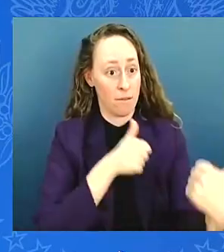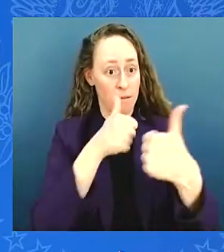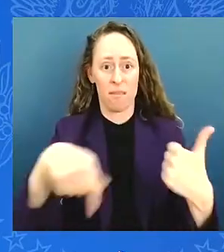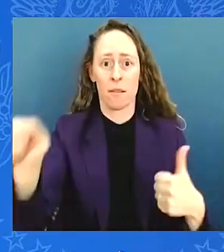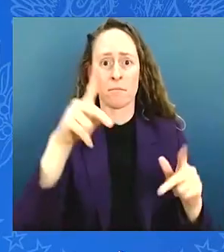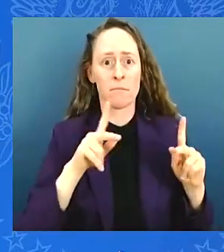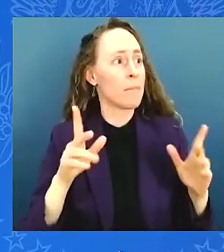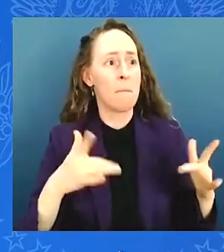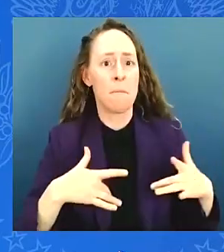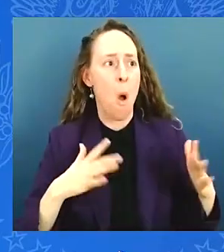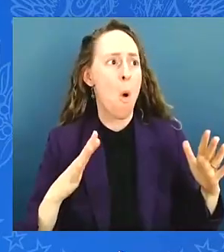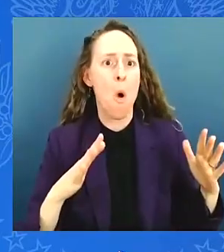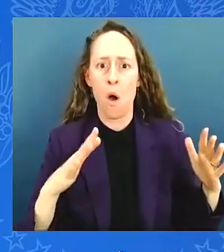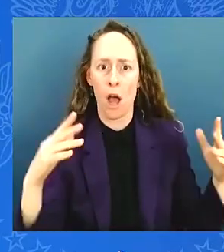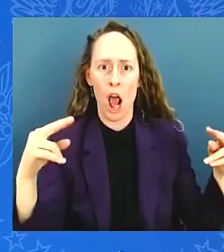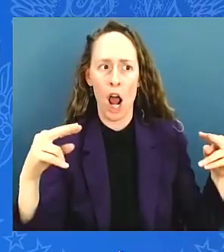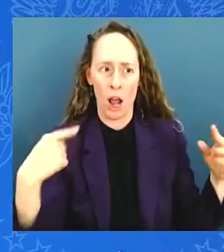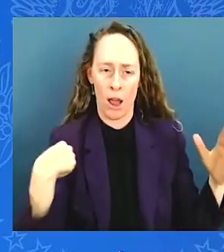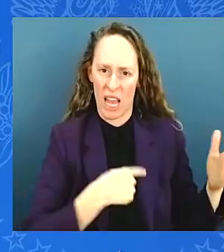I thought you started with dragon underwear.